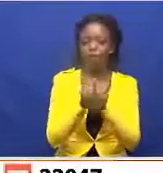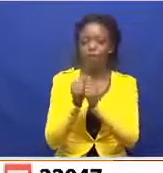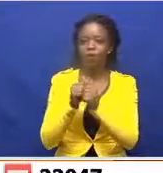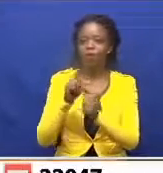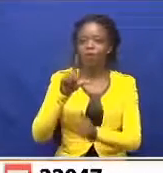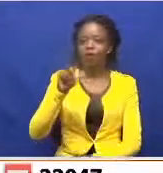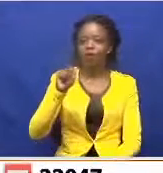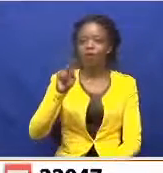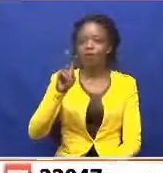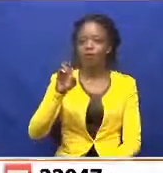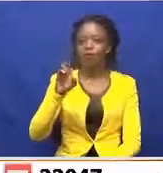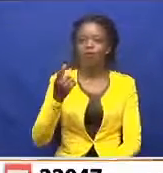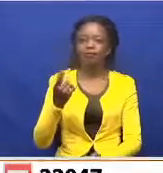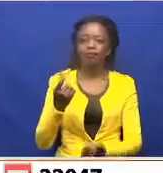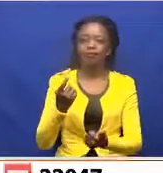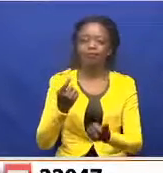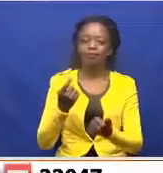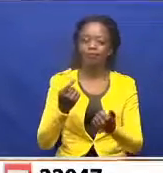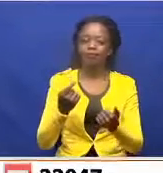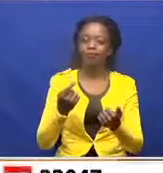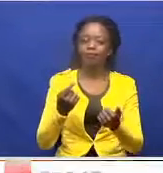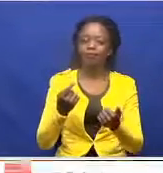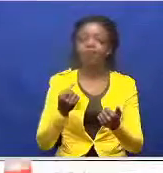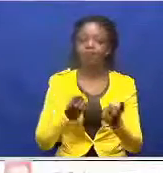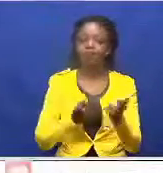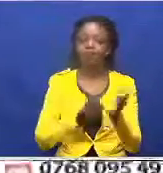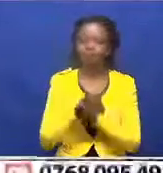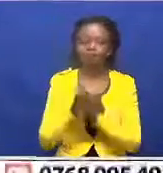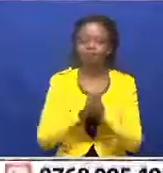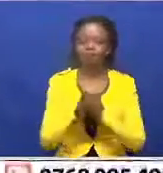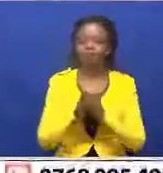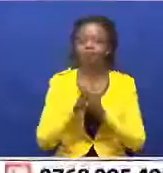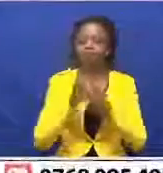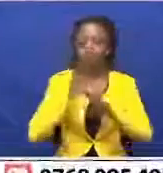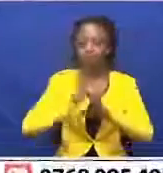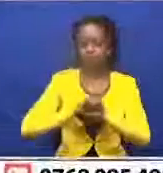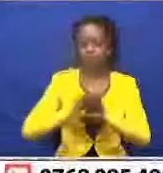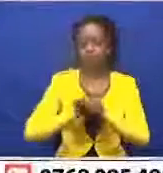larvae, worms, I mean, it's fascinating.